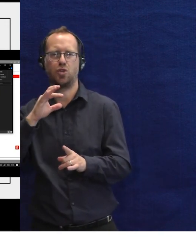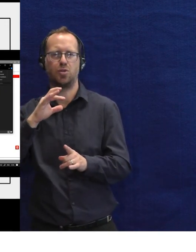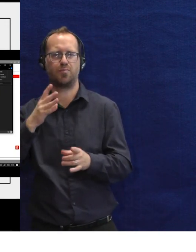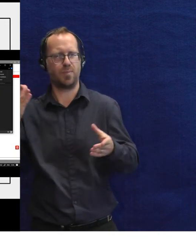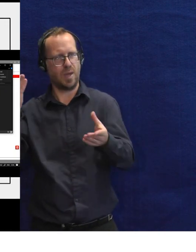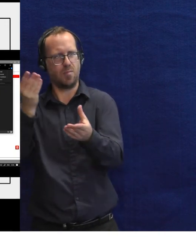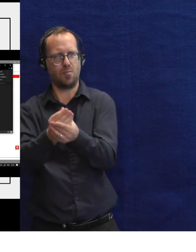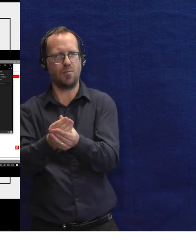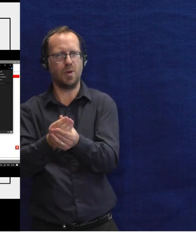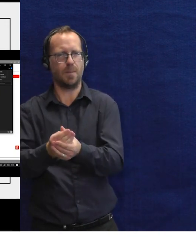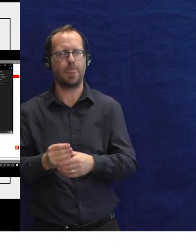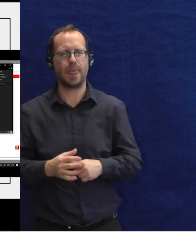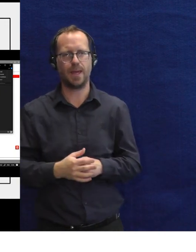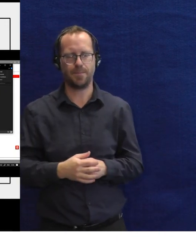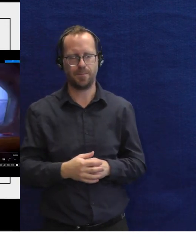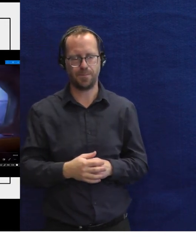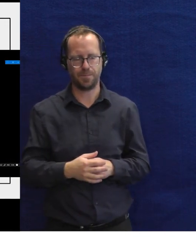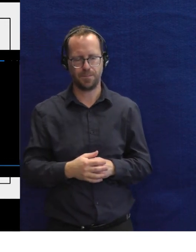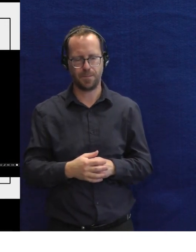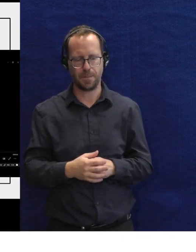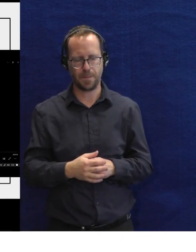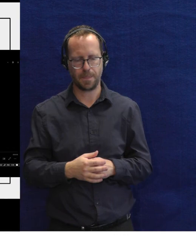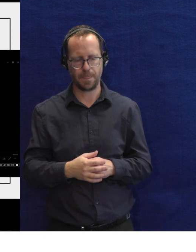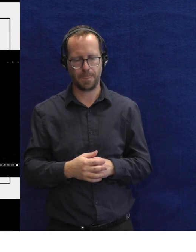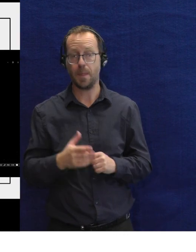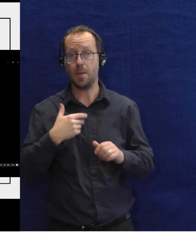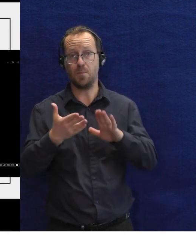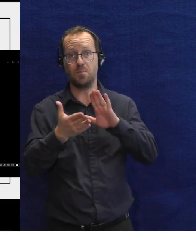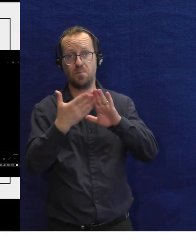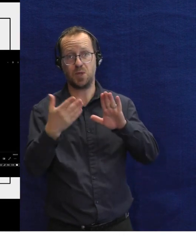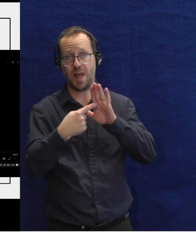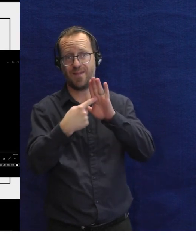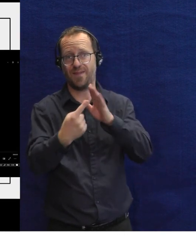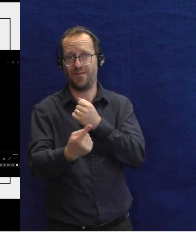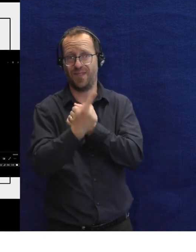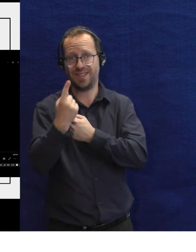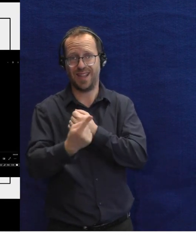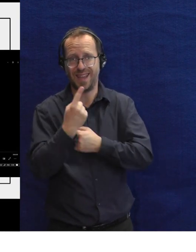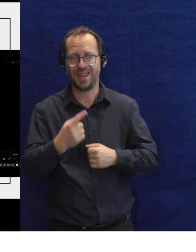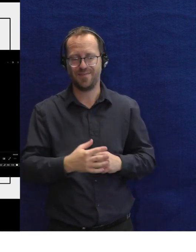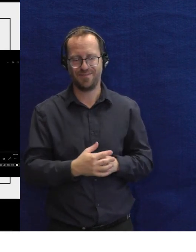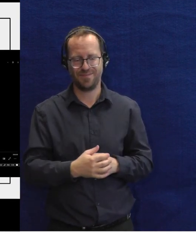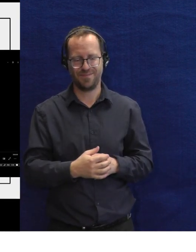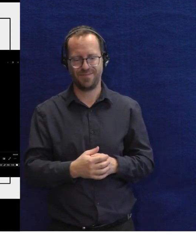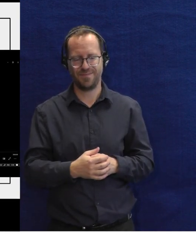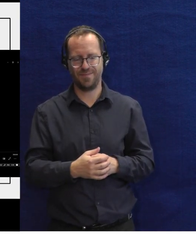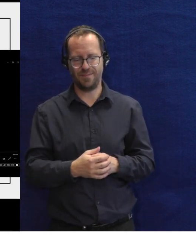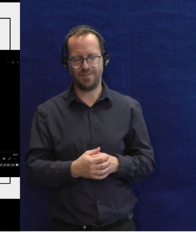of descriptions as you please, as it is fitting to your content. Here we have an example of an exported